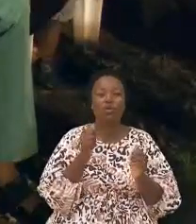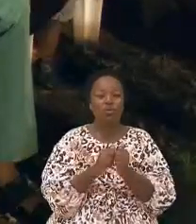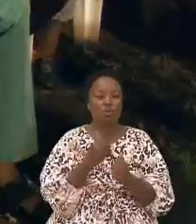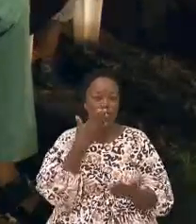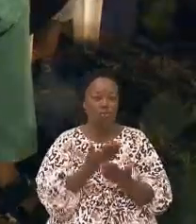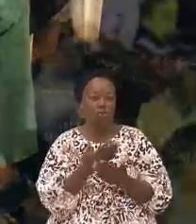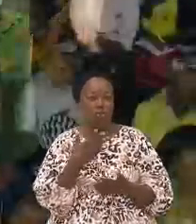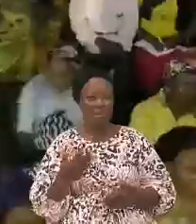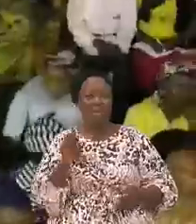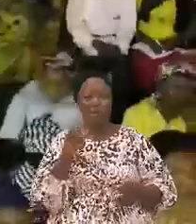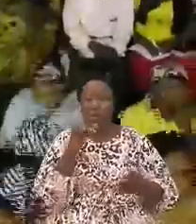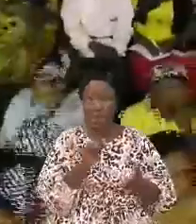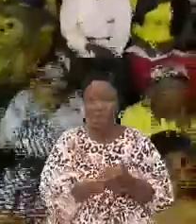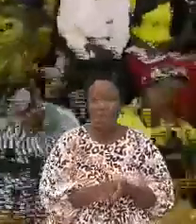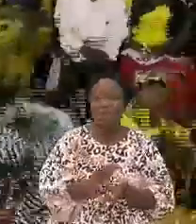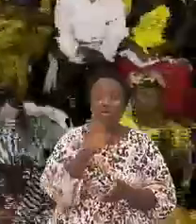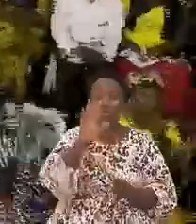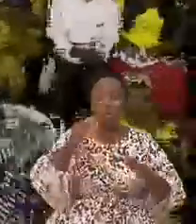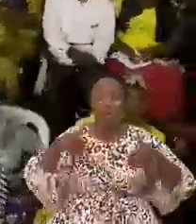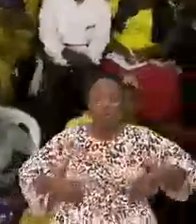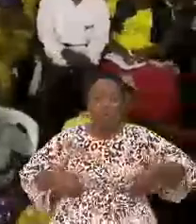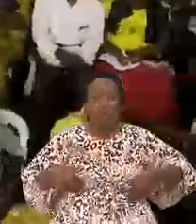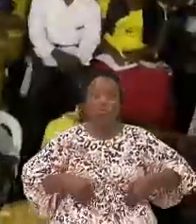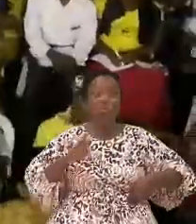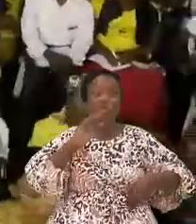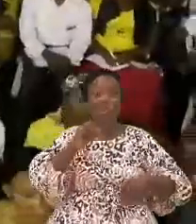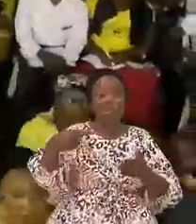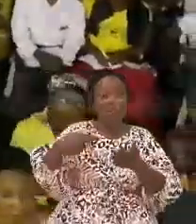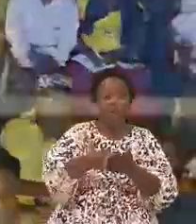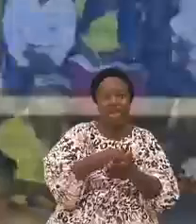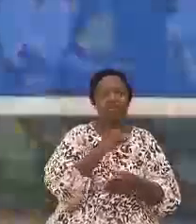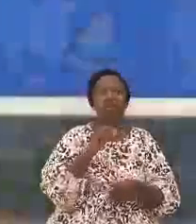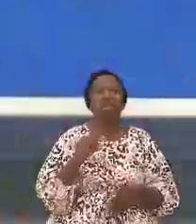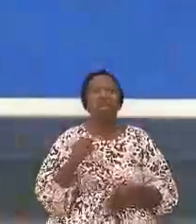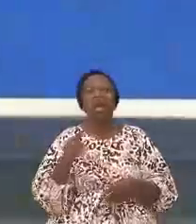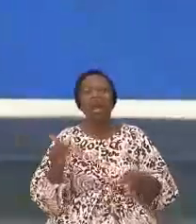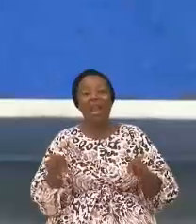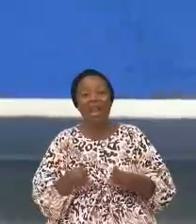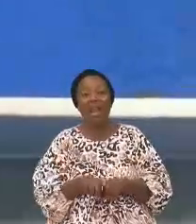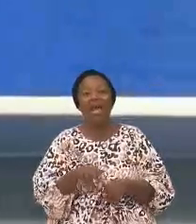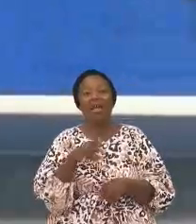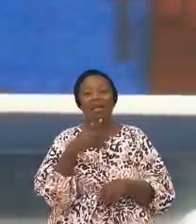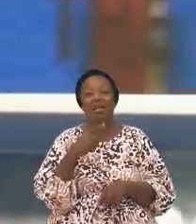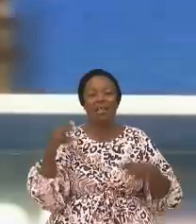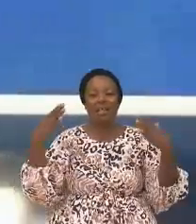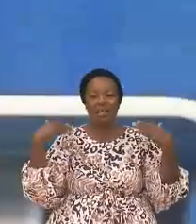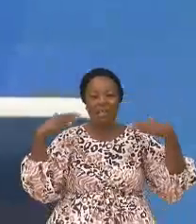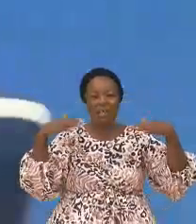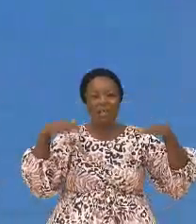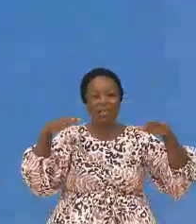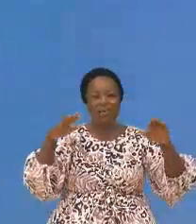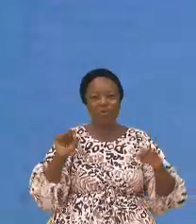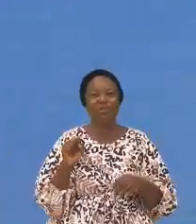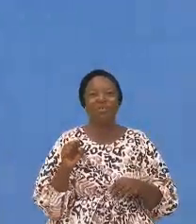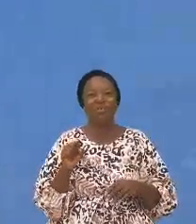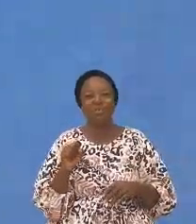he satisfies your mouth with good things, so that thy youth is